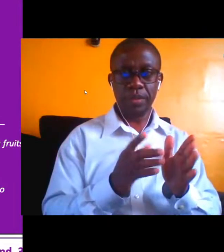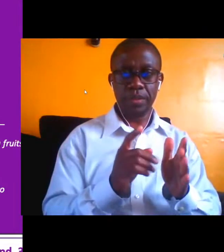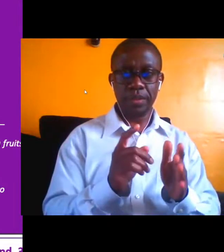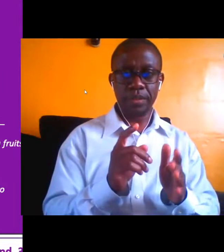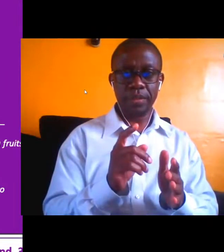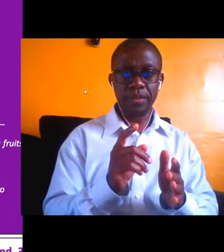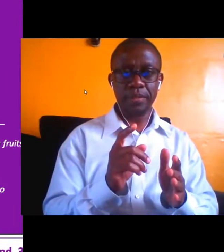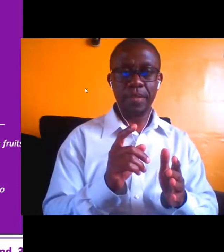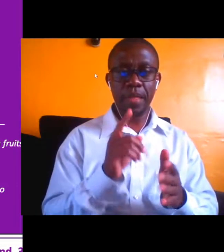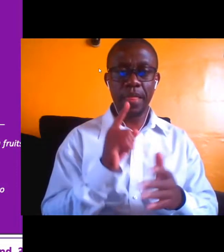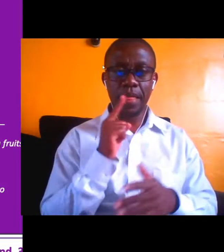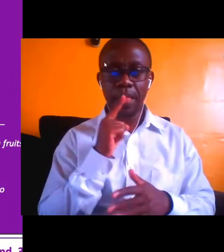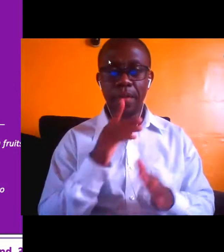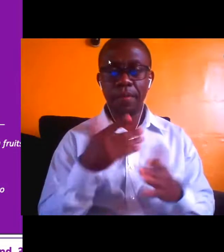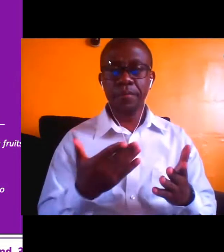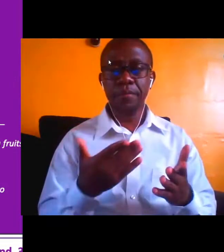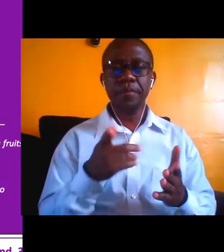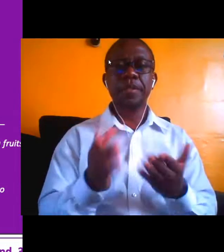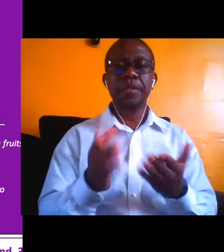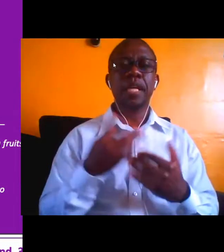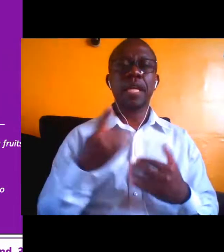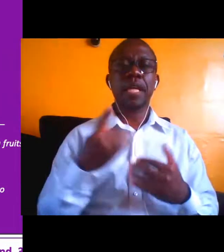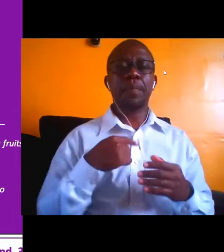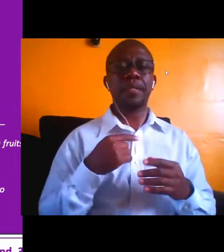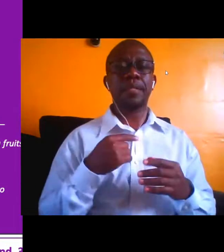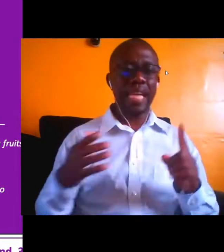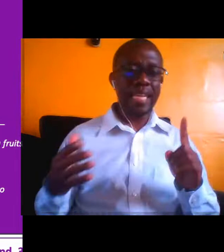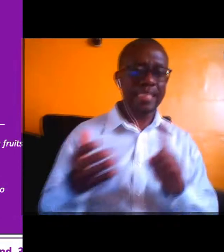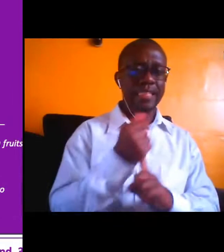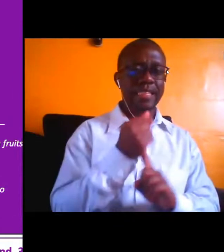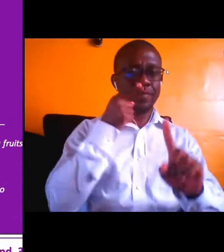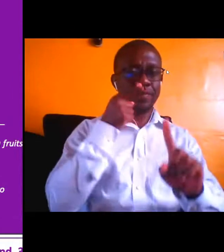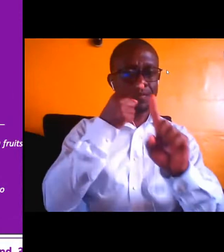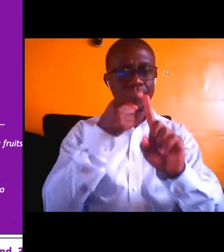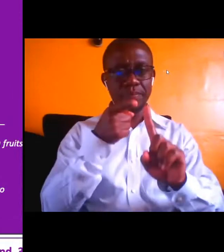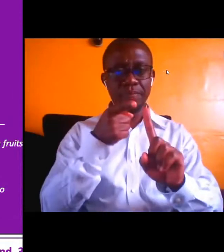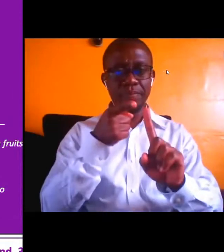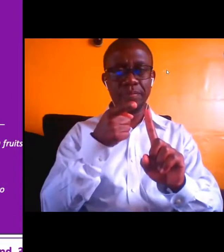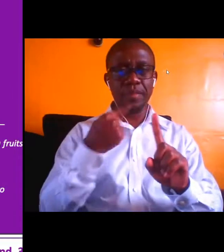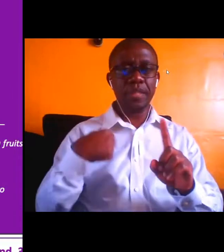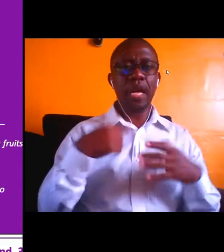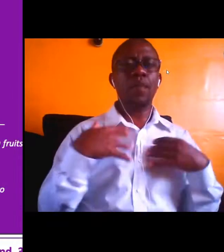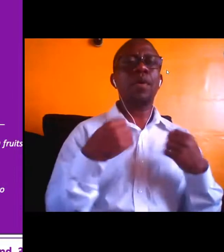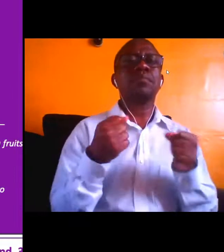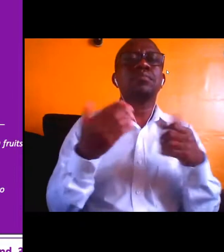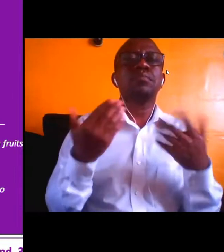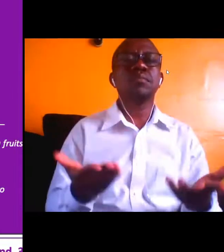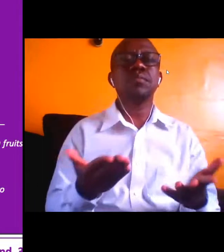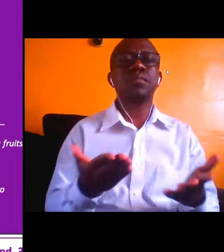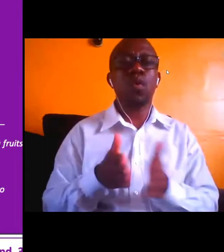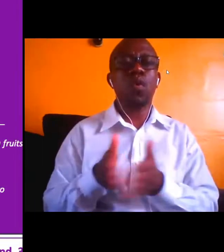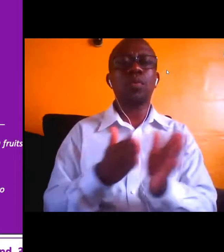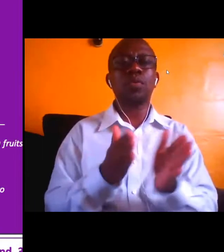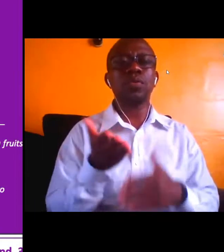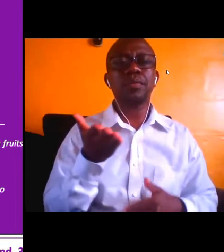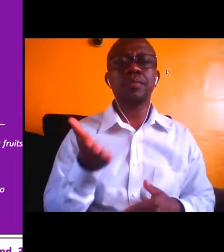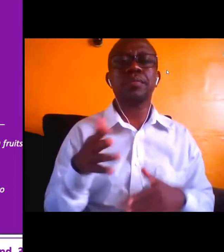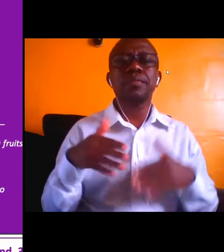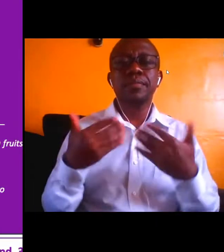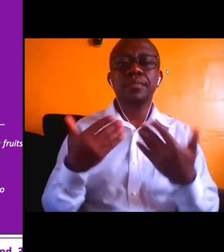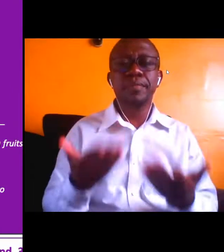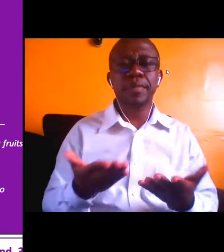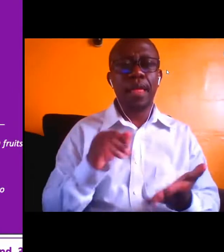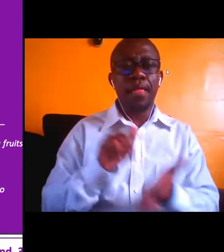objectives. Therefore, we really have to know what are our strengths and what opportunities that will help